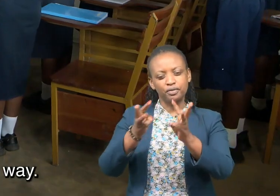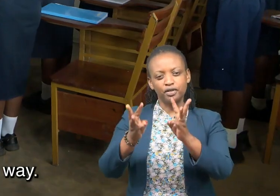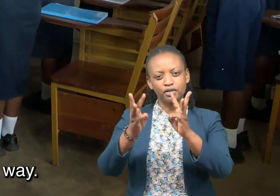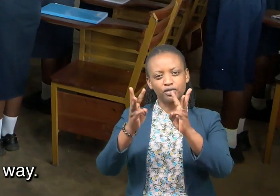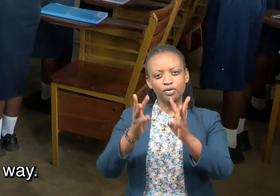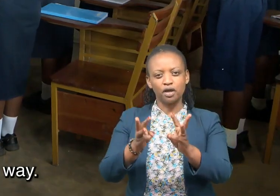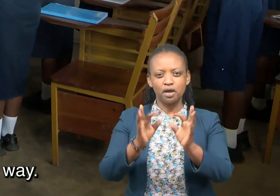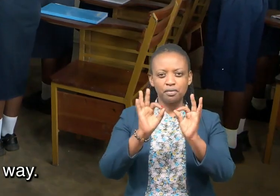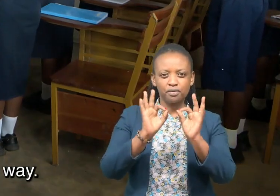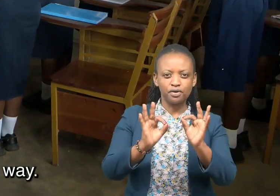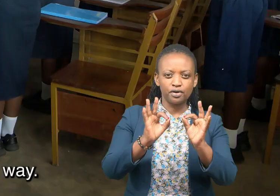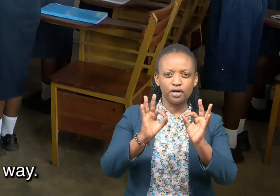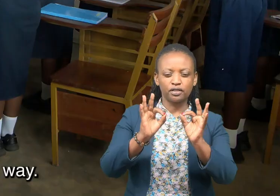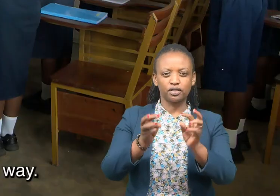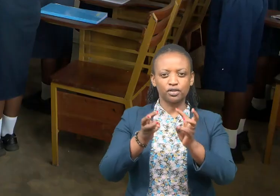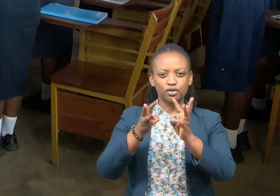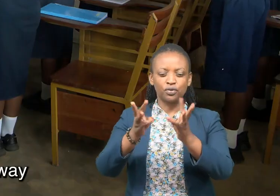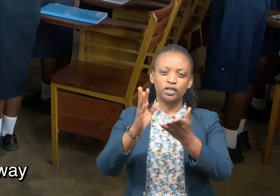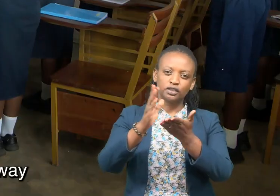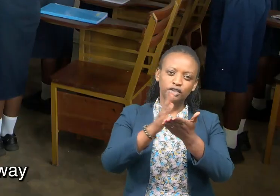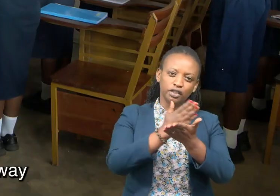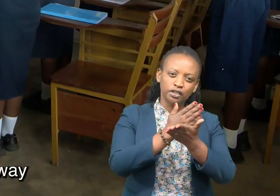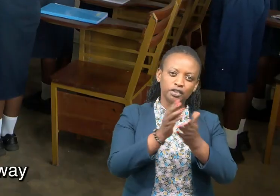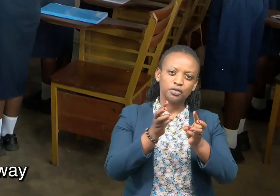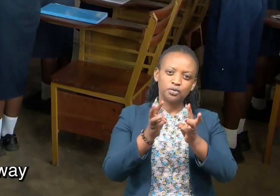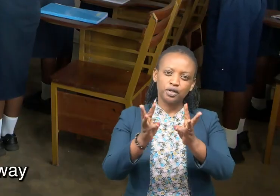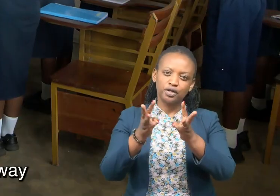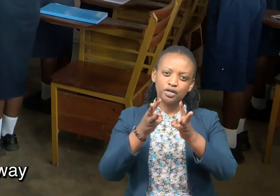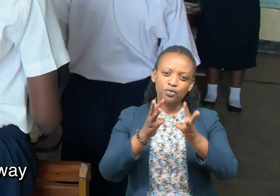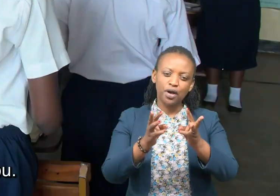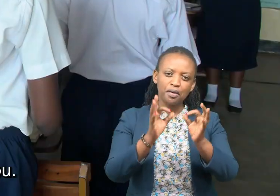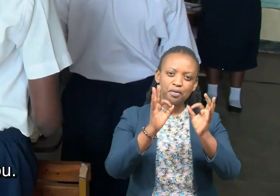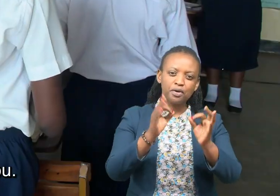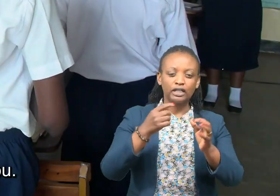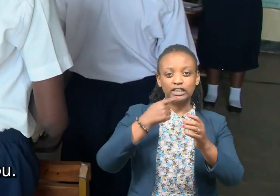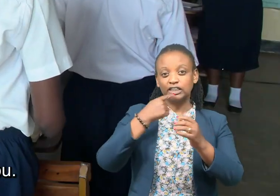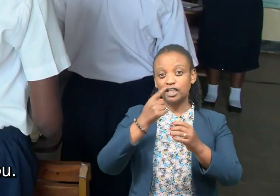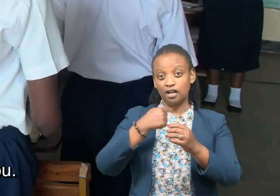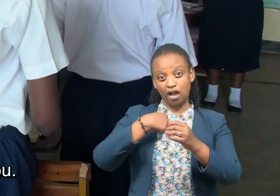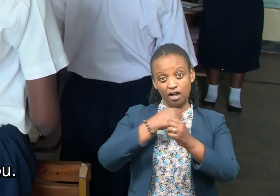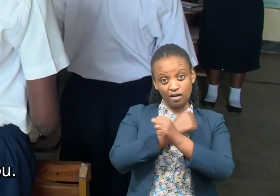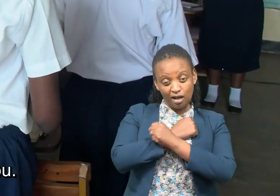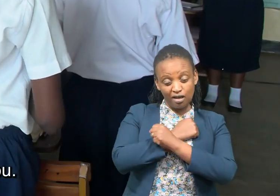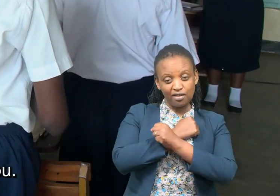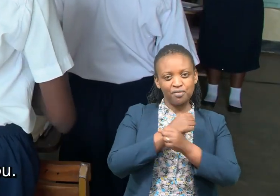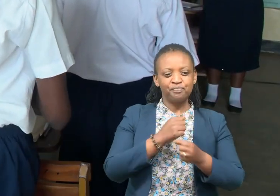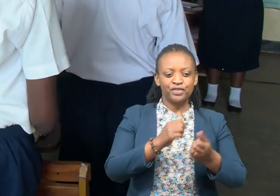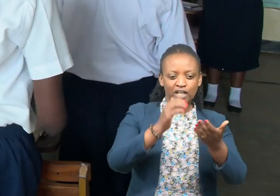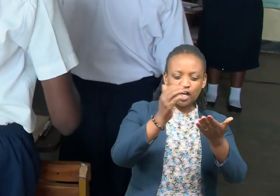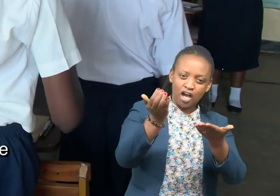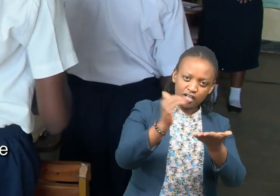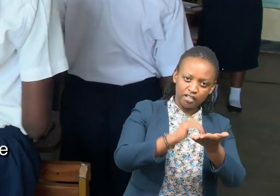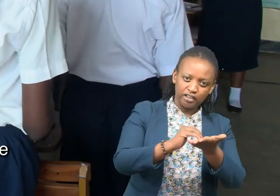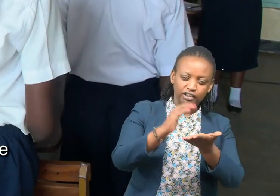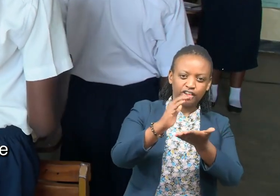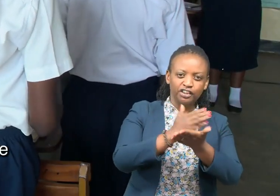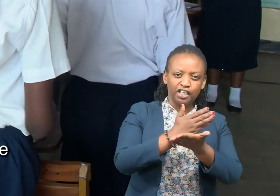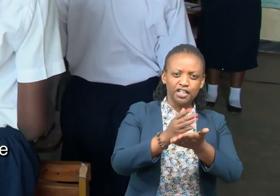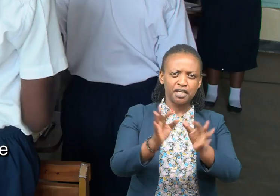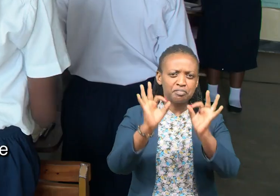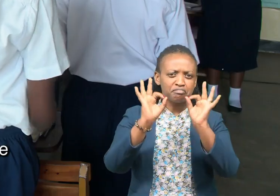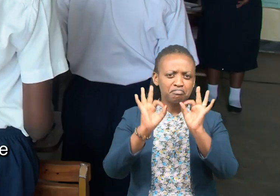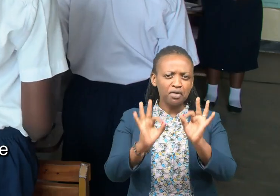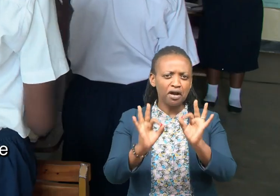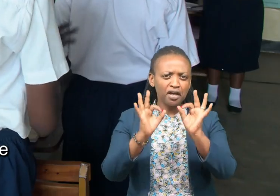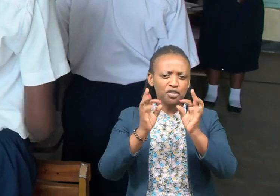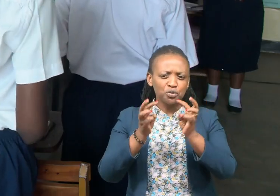a polite way, a polite way. Sharing the polite way of saying I love you. Sharing